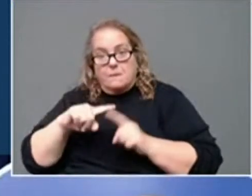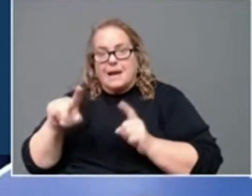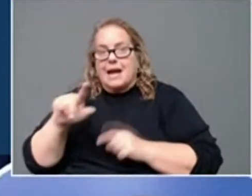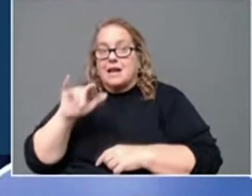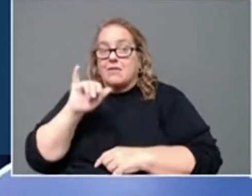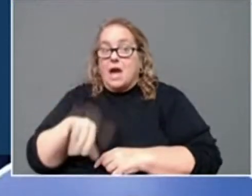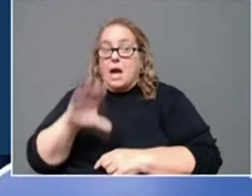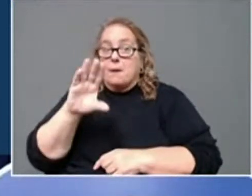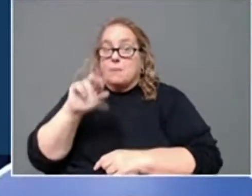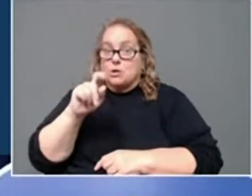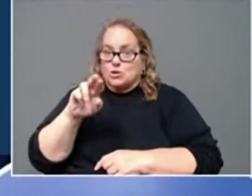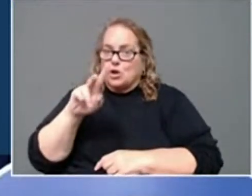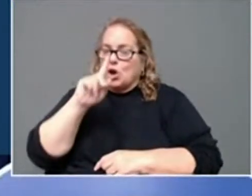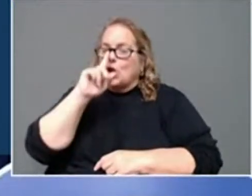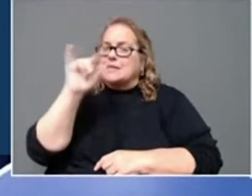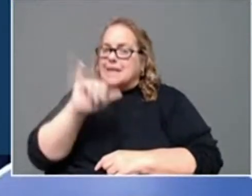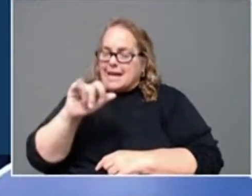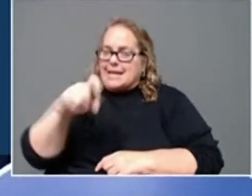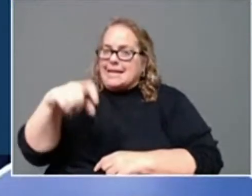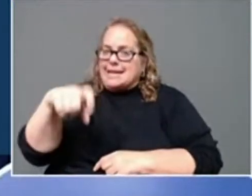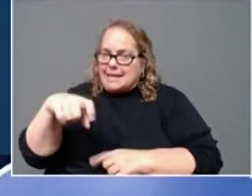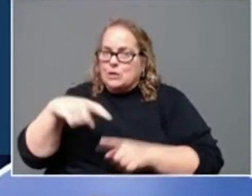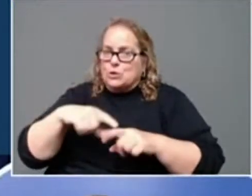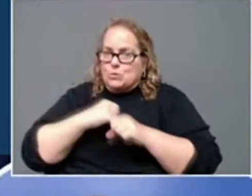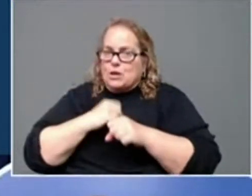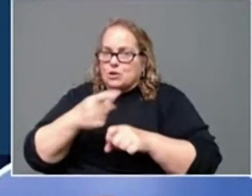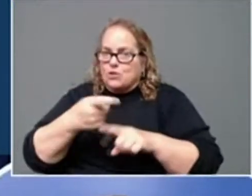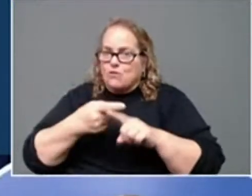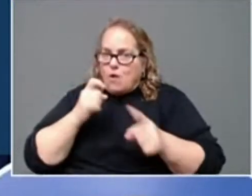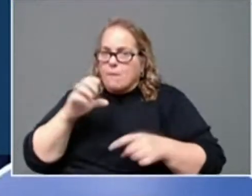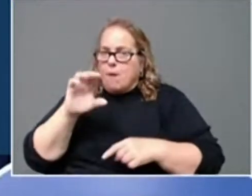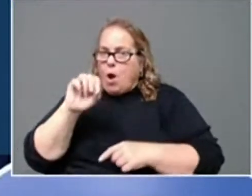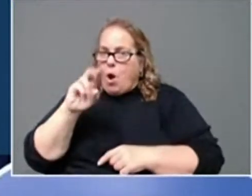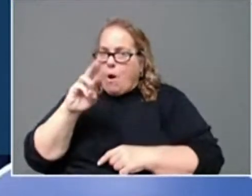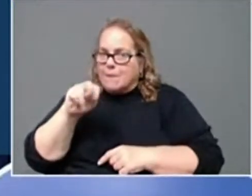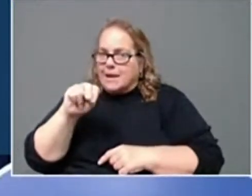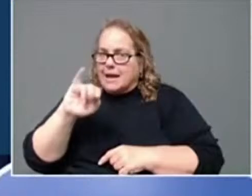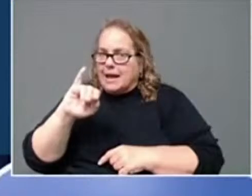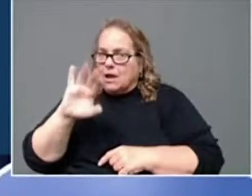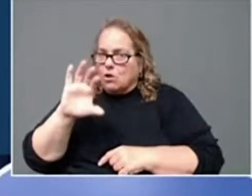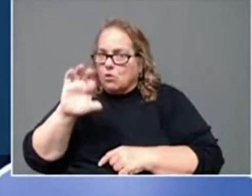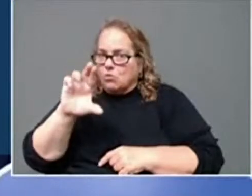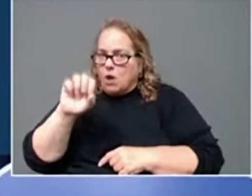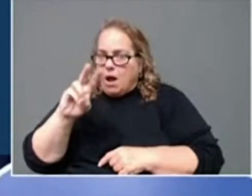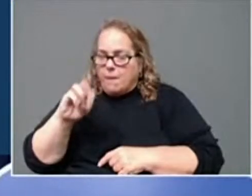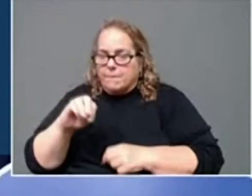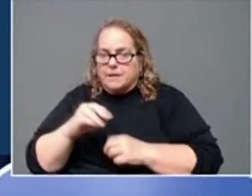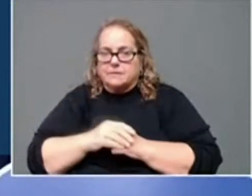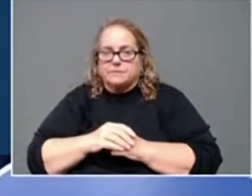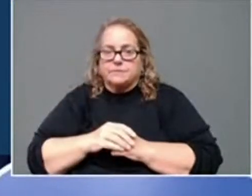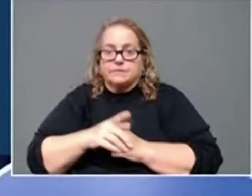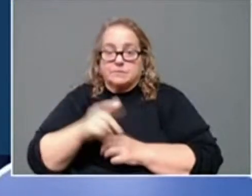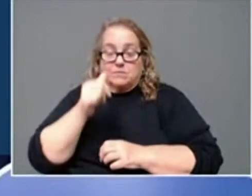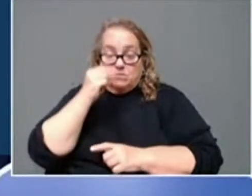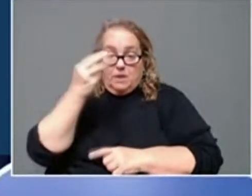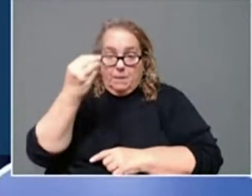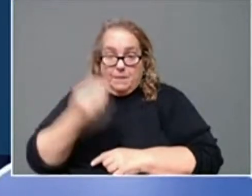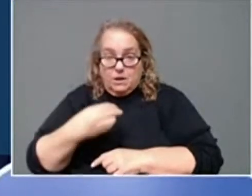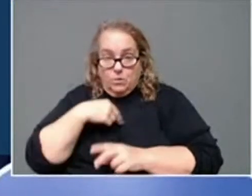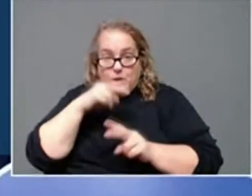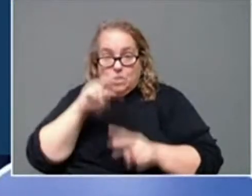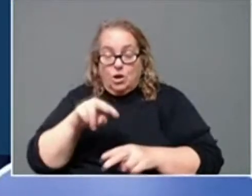from Omicron. We go through this by every Monday by age demographic.